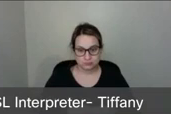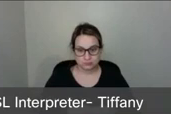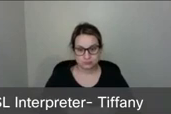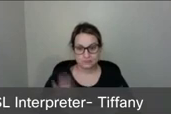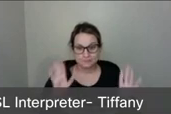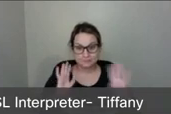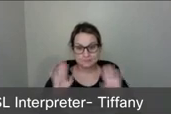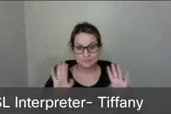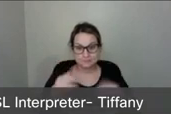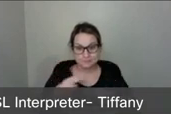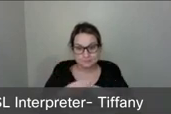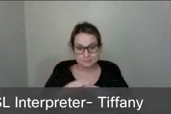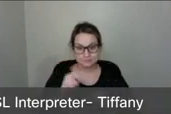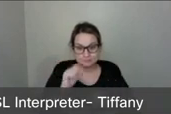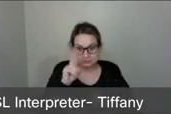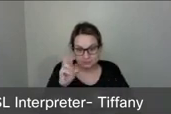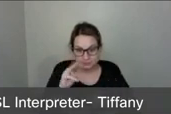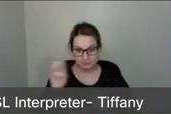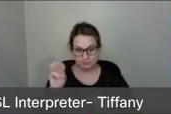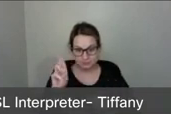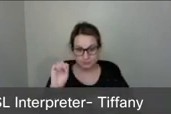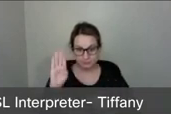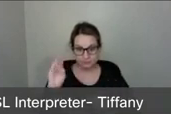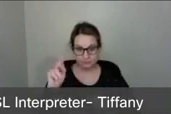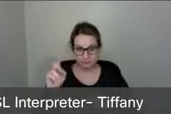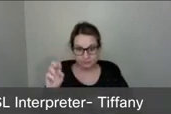Hello, my name is Summer Baker,